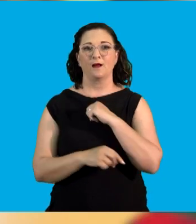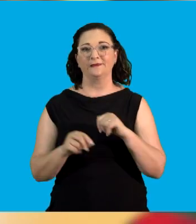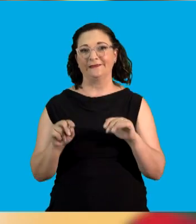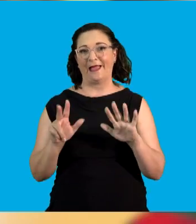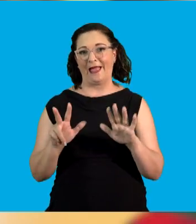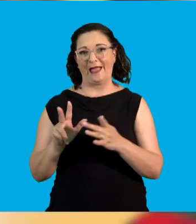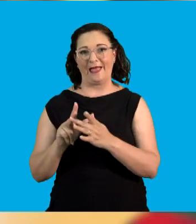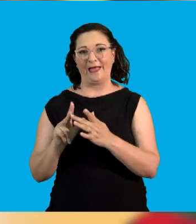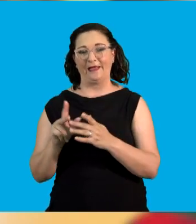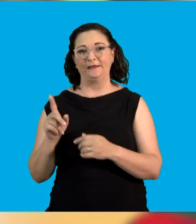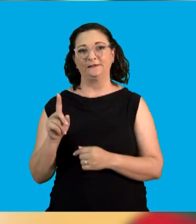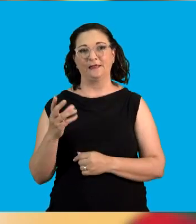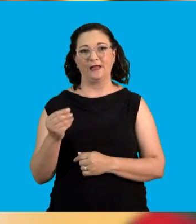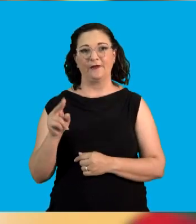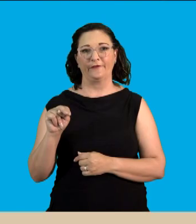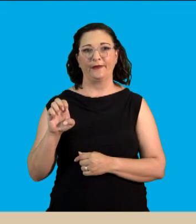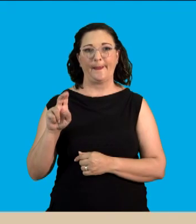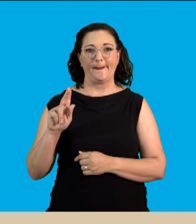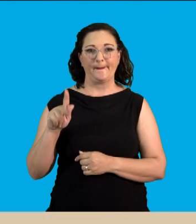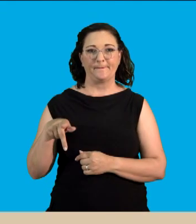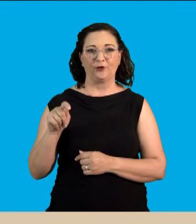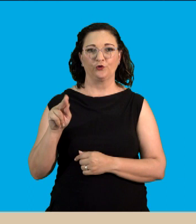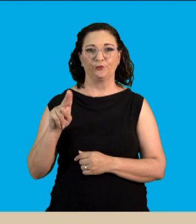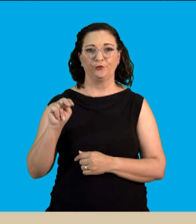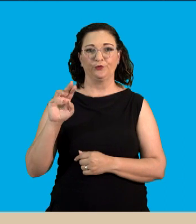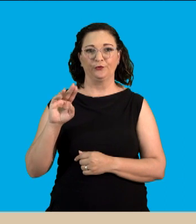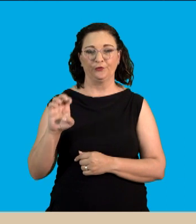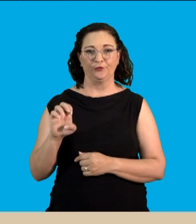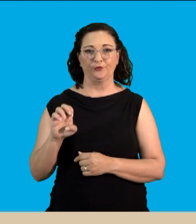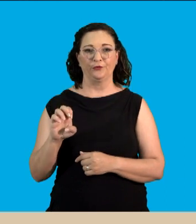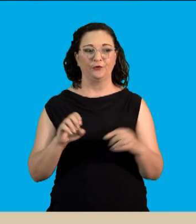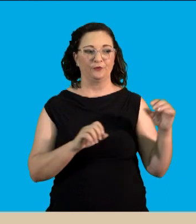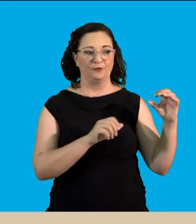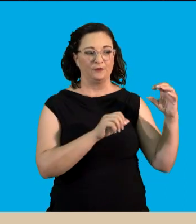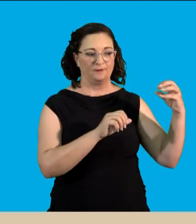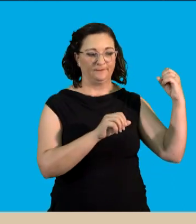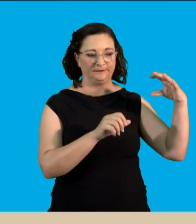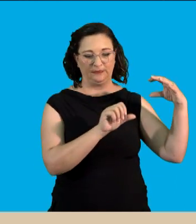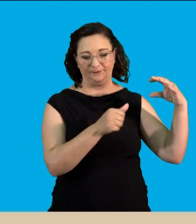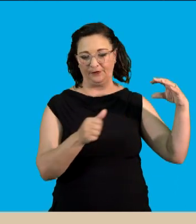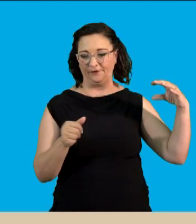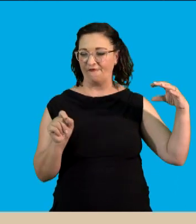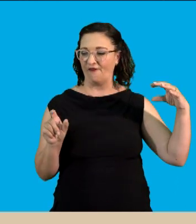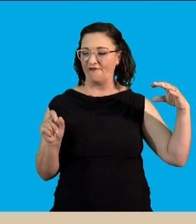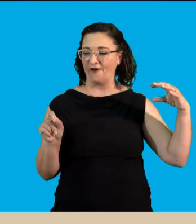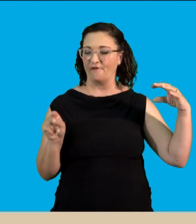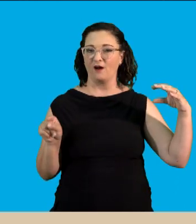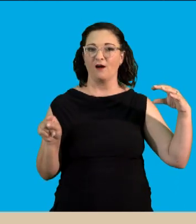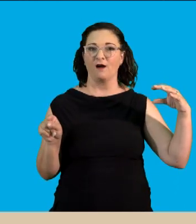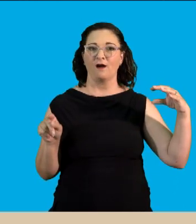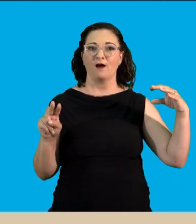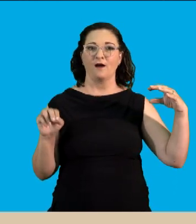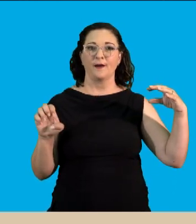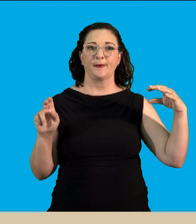which is the last planet in our solar system, which is Neptune. It is the 8th planet from the sun, and it is the